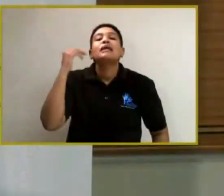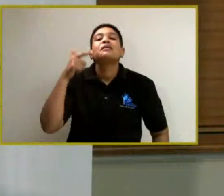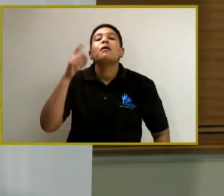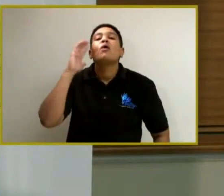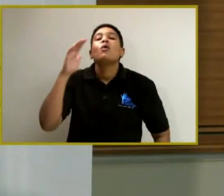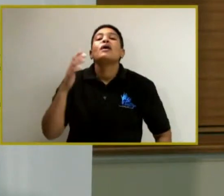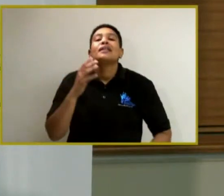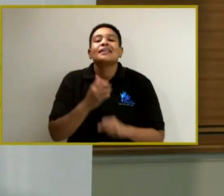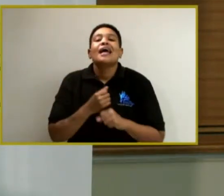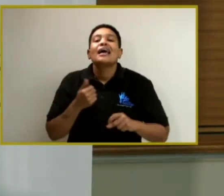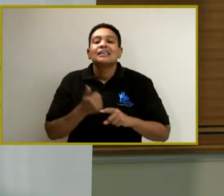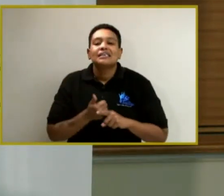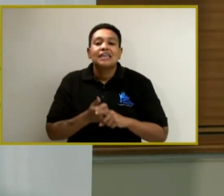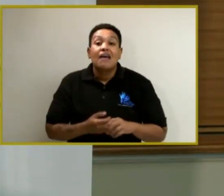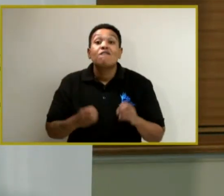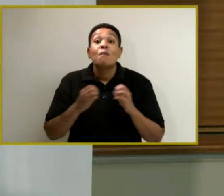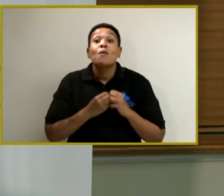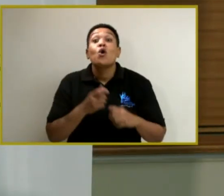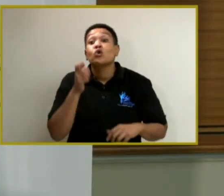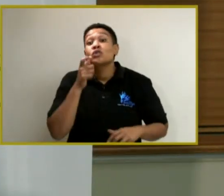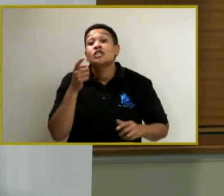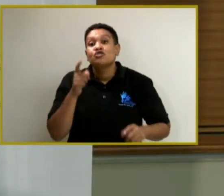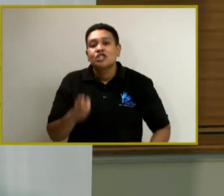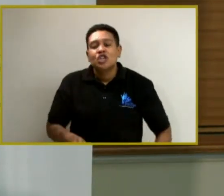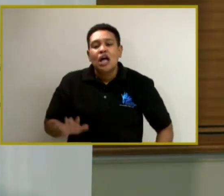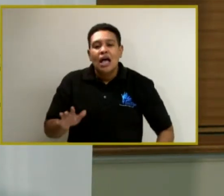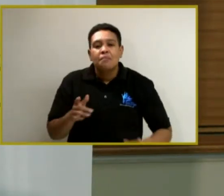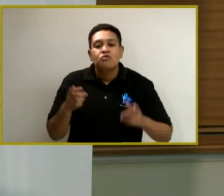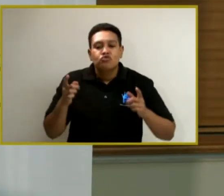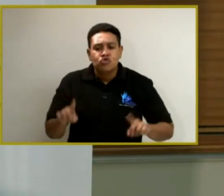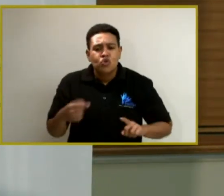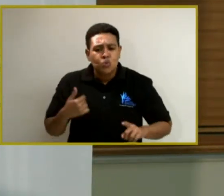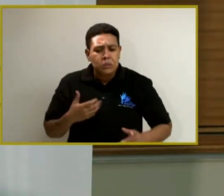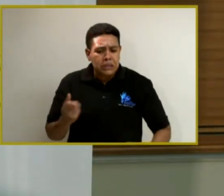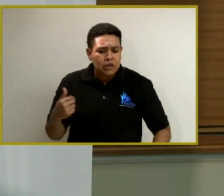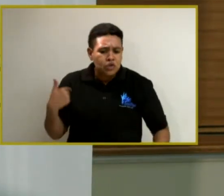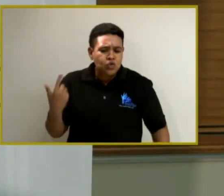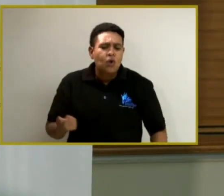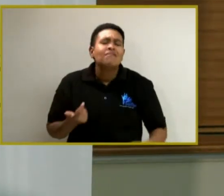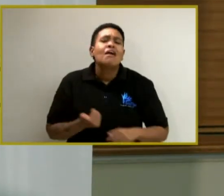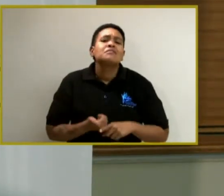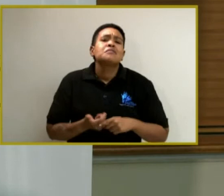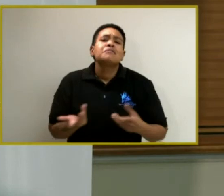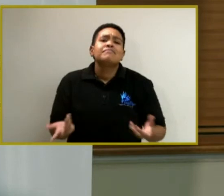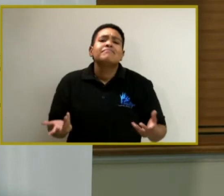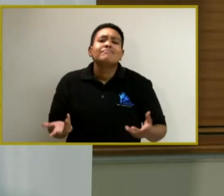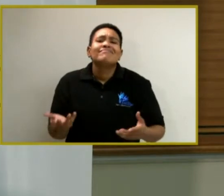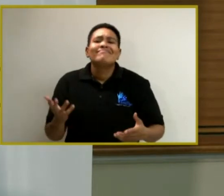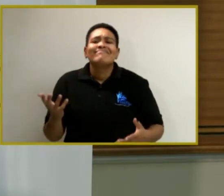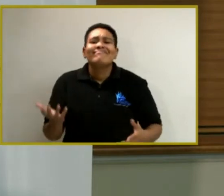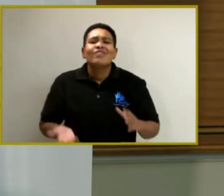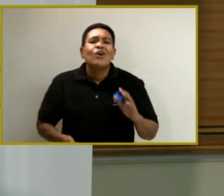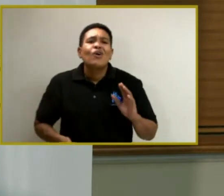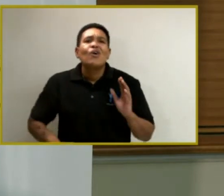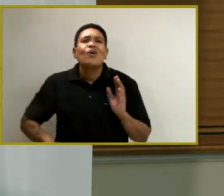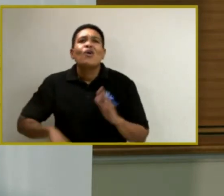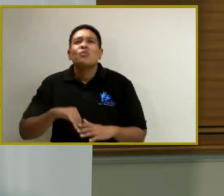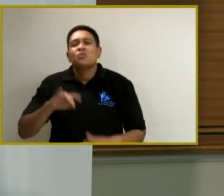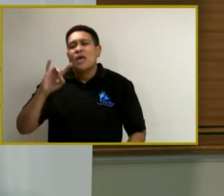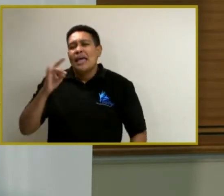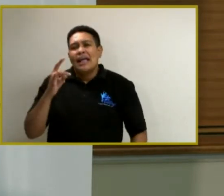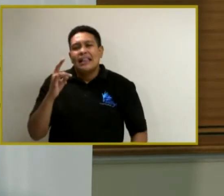we will be getting more recent results. The results that we have been getting have been dated up to the 8th